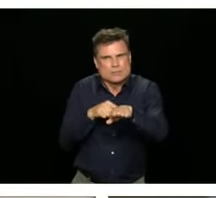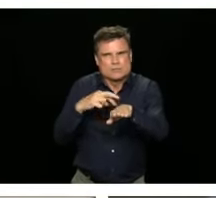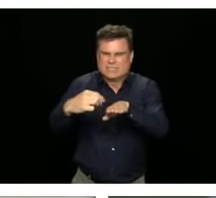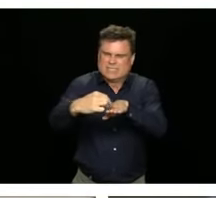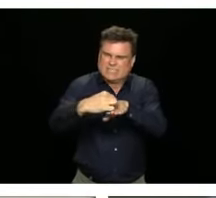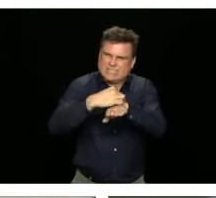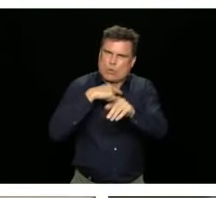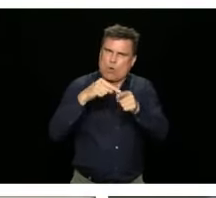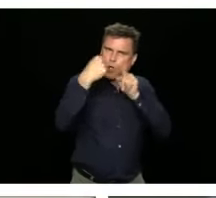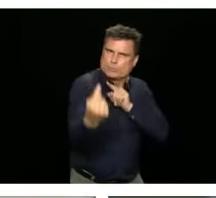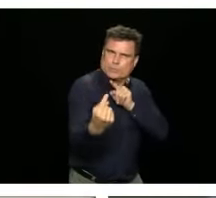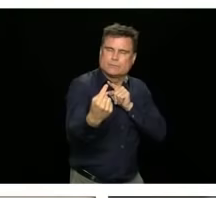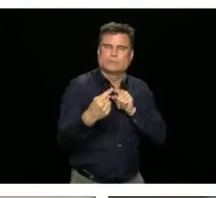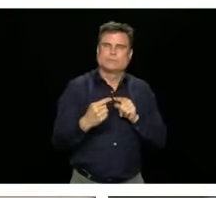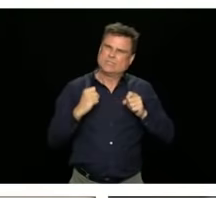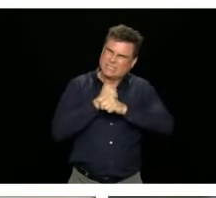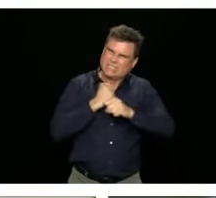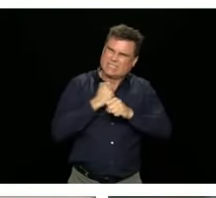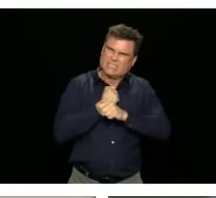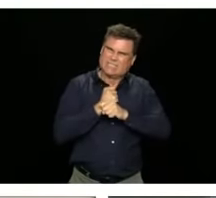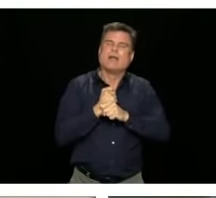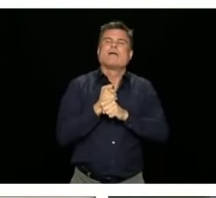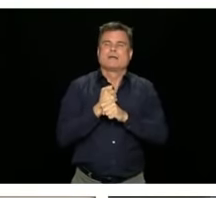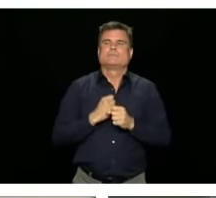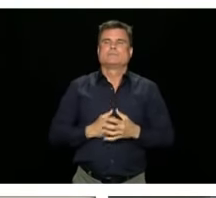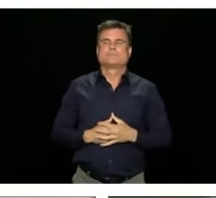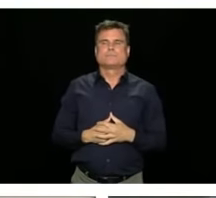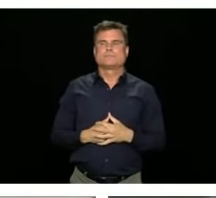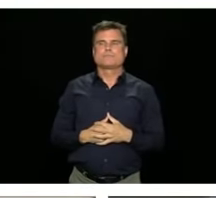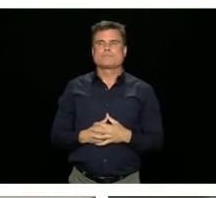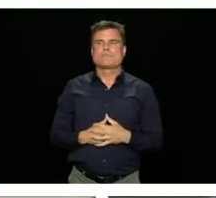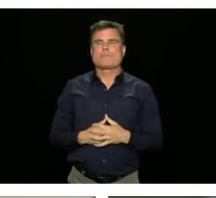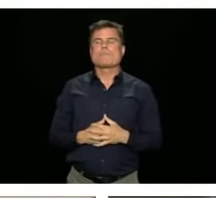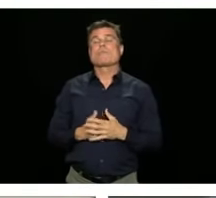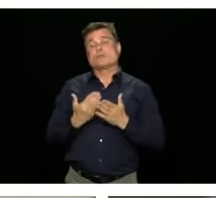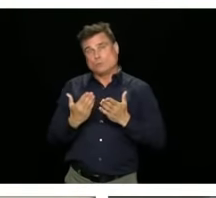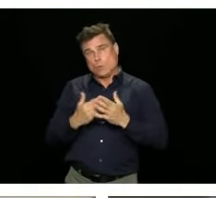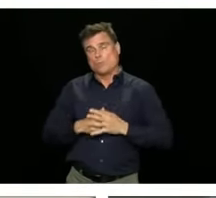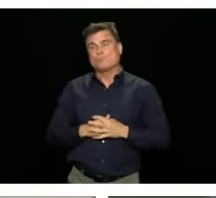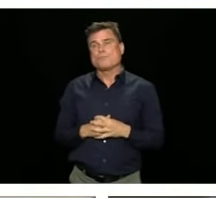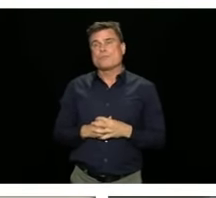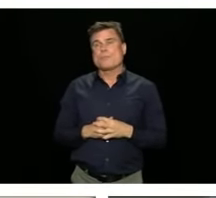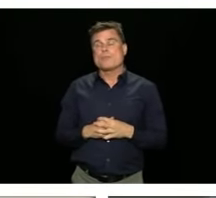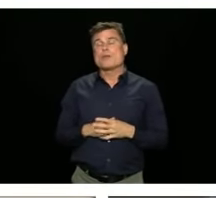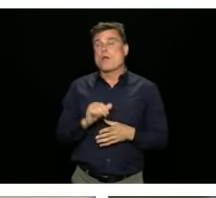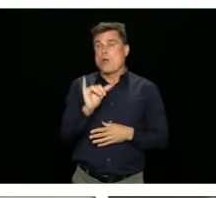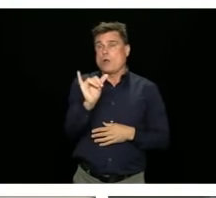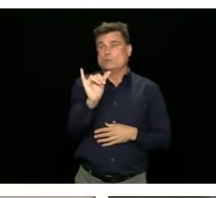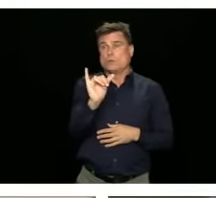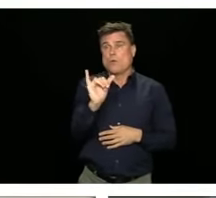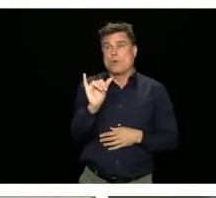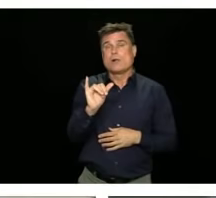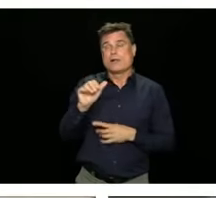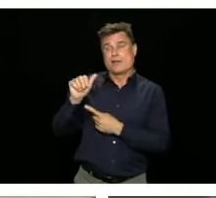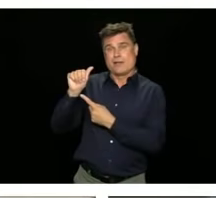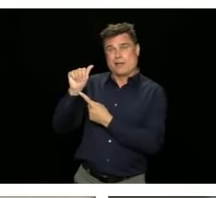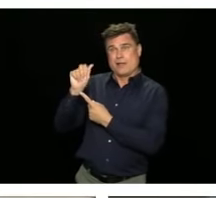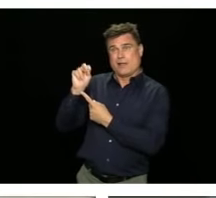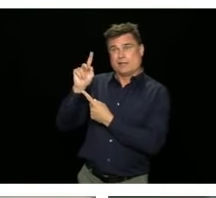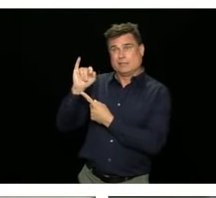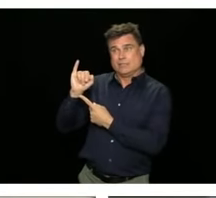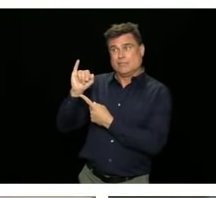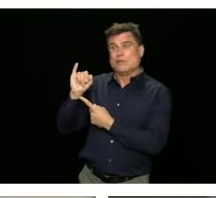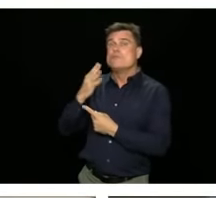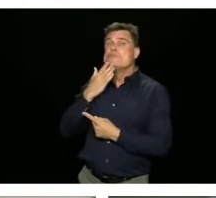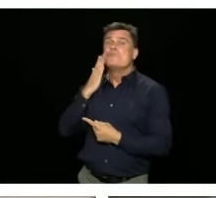anti-racism is a stance of non-compliance. It is a stance where you are taking an opposition, where you're saying no to something. And